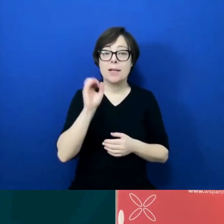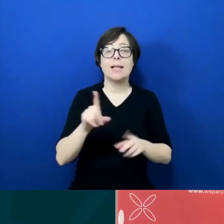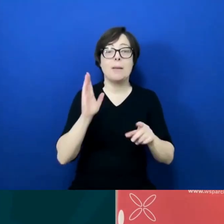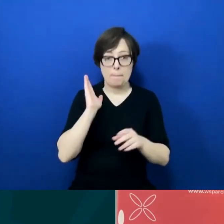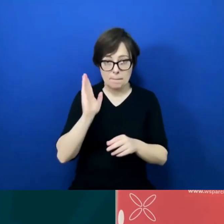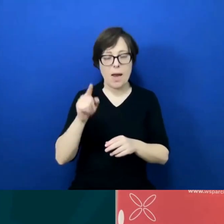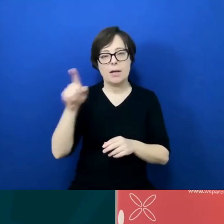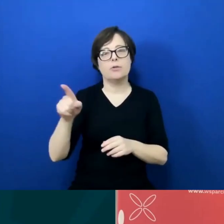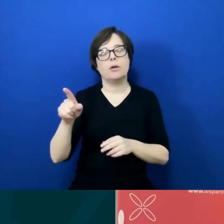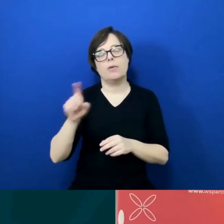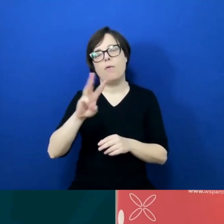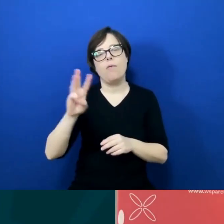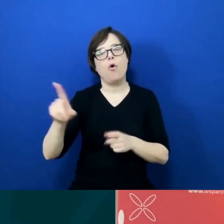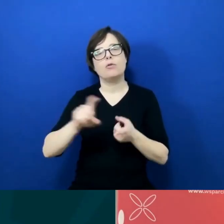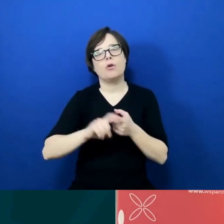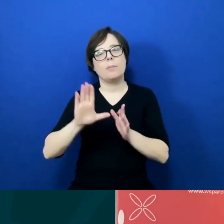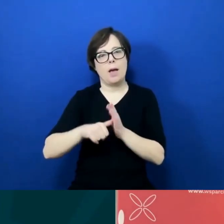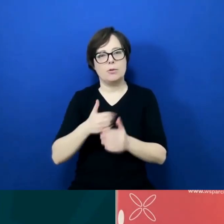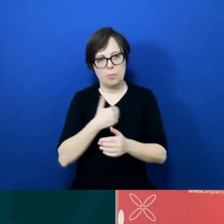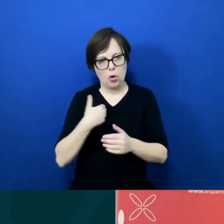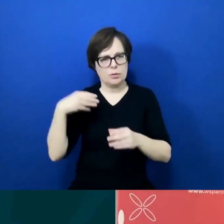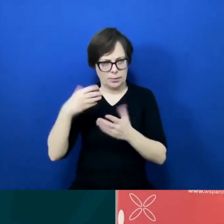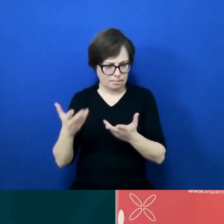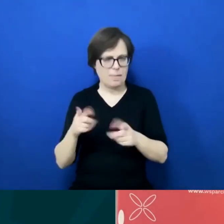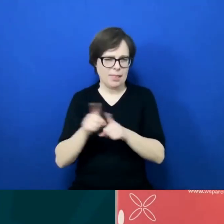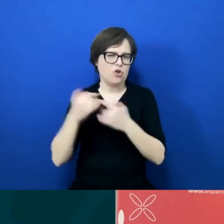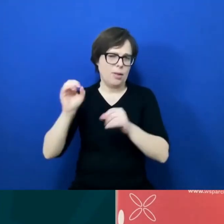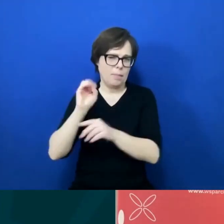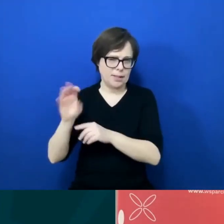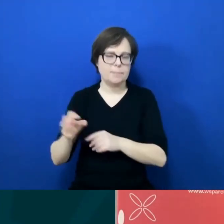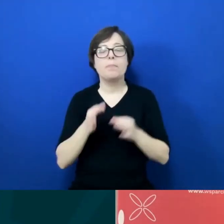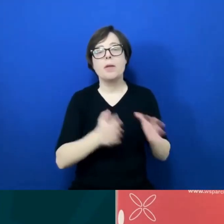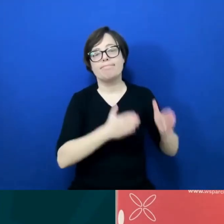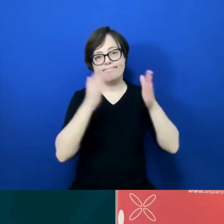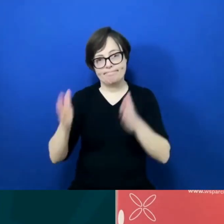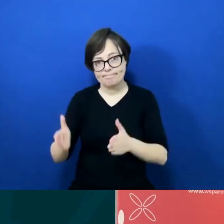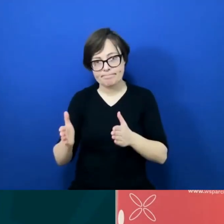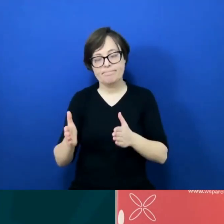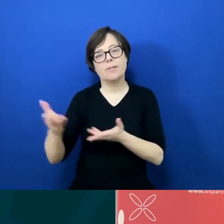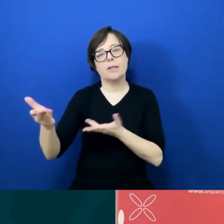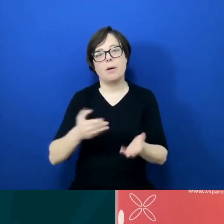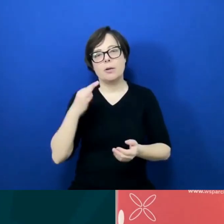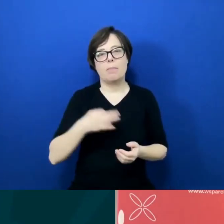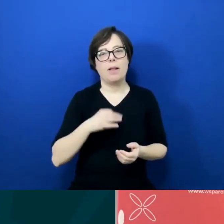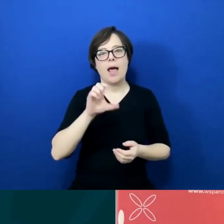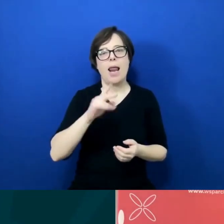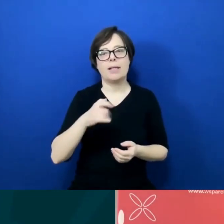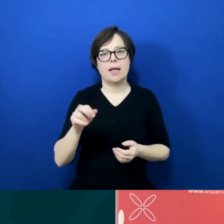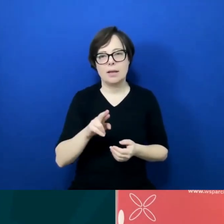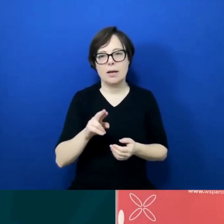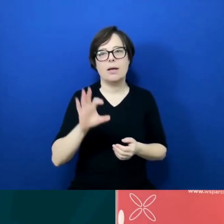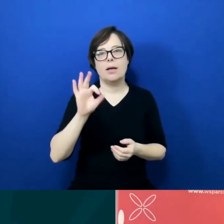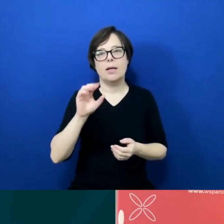I would just like to remind you that this presentation with other representations will be available on our website. Now we will go to our next